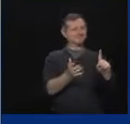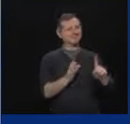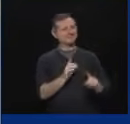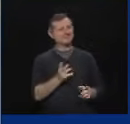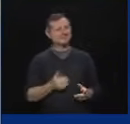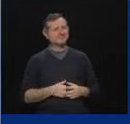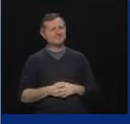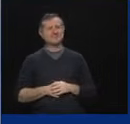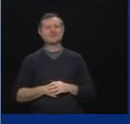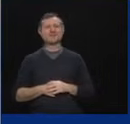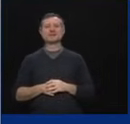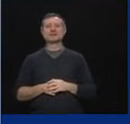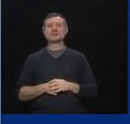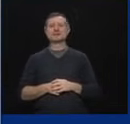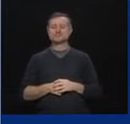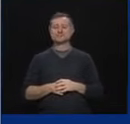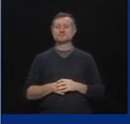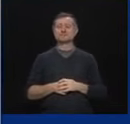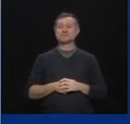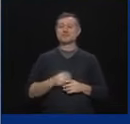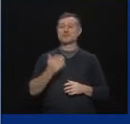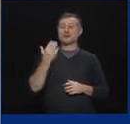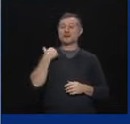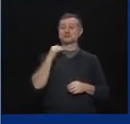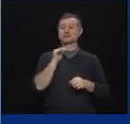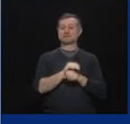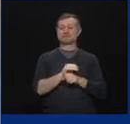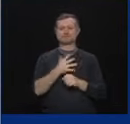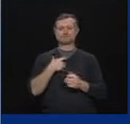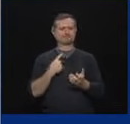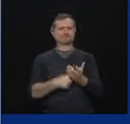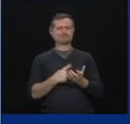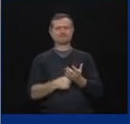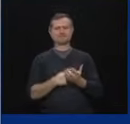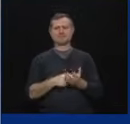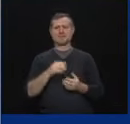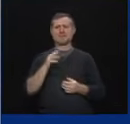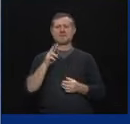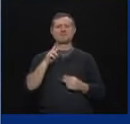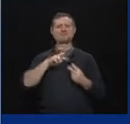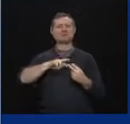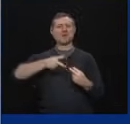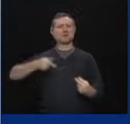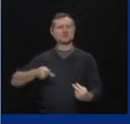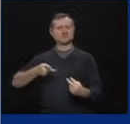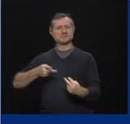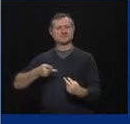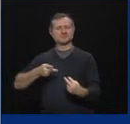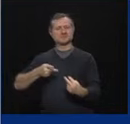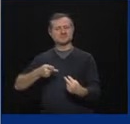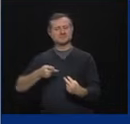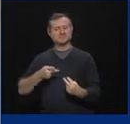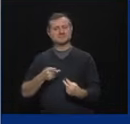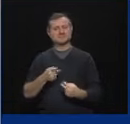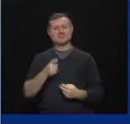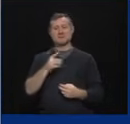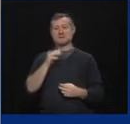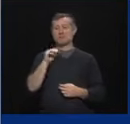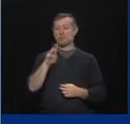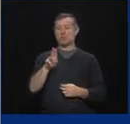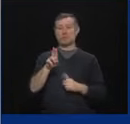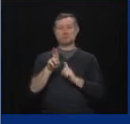now. We talked last time about whether or not there's variants that are of concern to us, and as we head into fall, we want to make sure